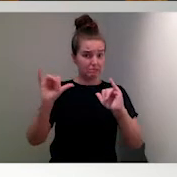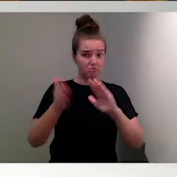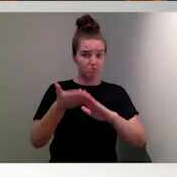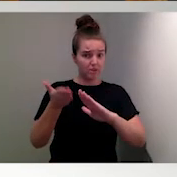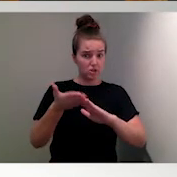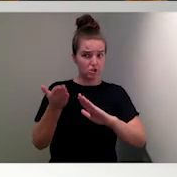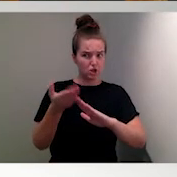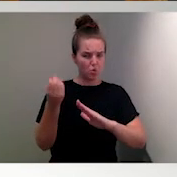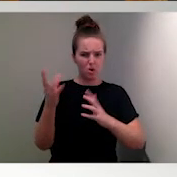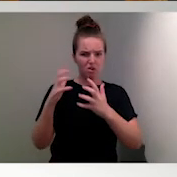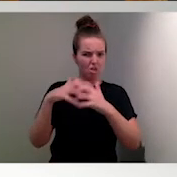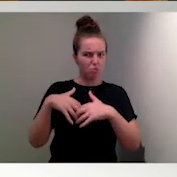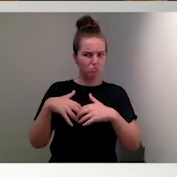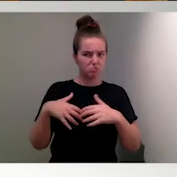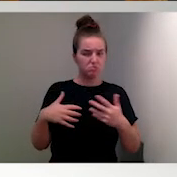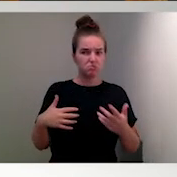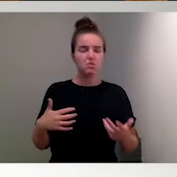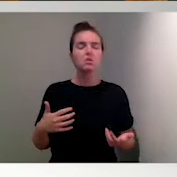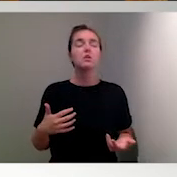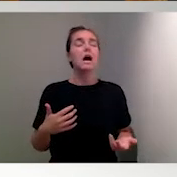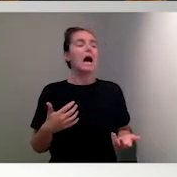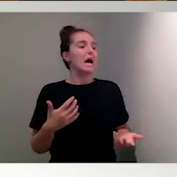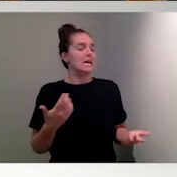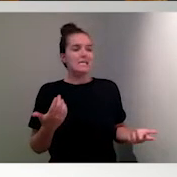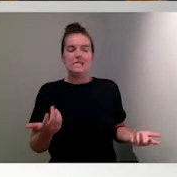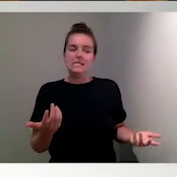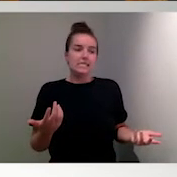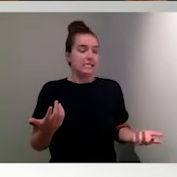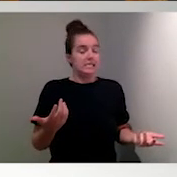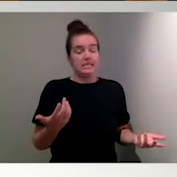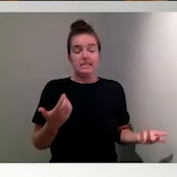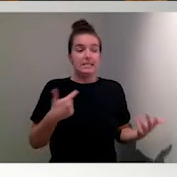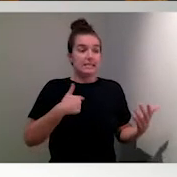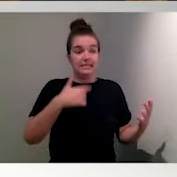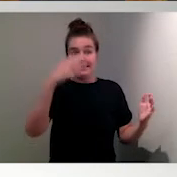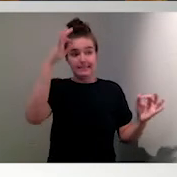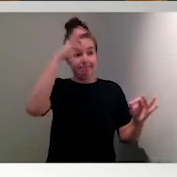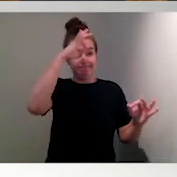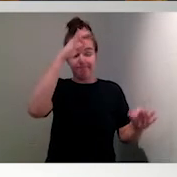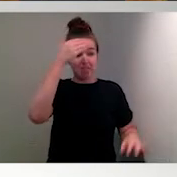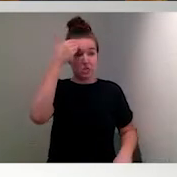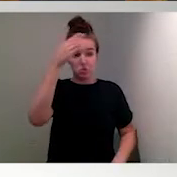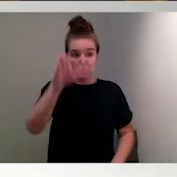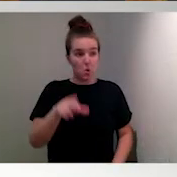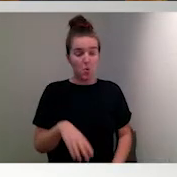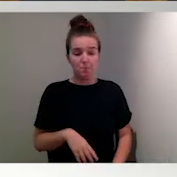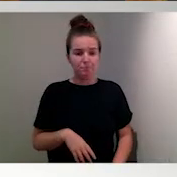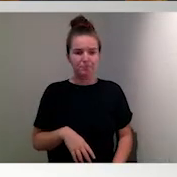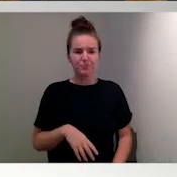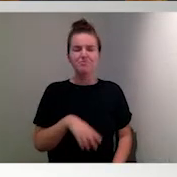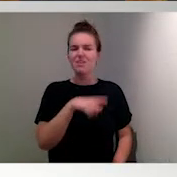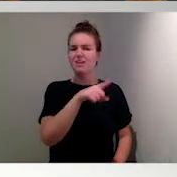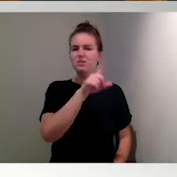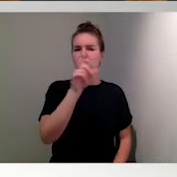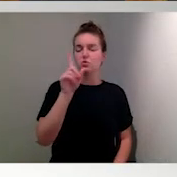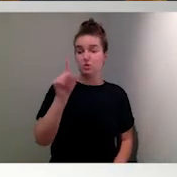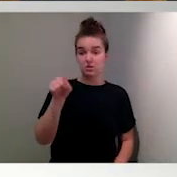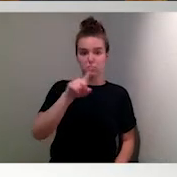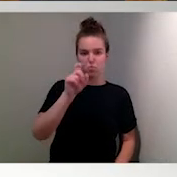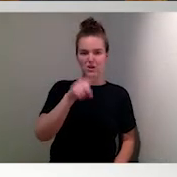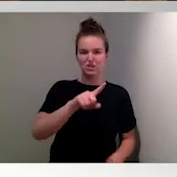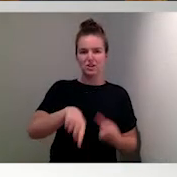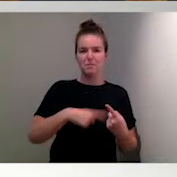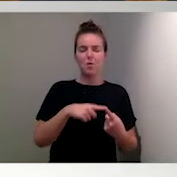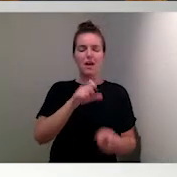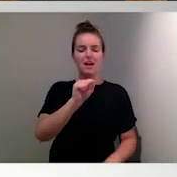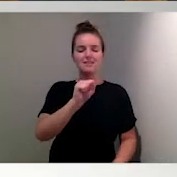I do not know about. He asked the question about SATH. It's not an